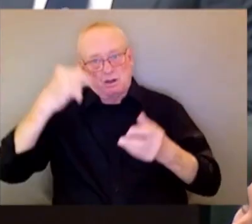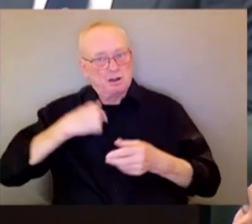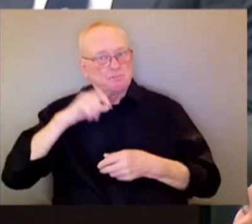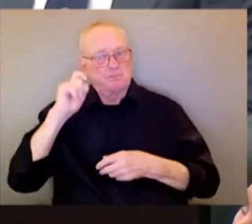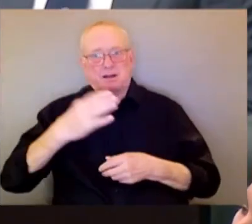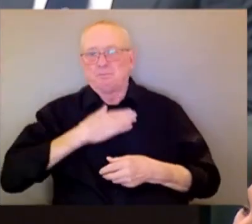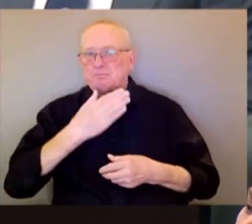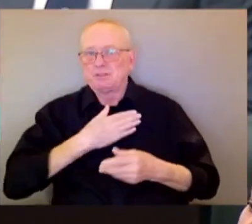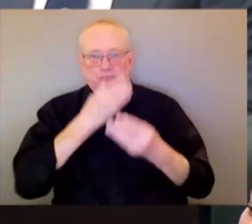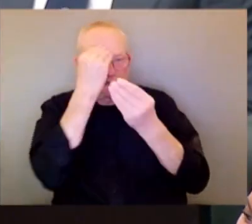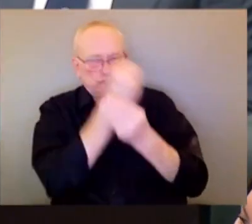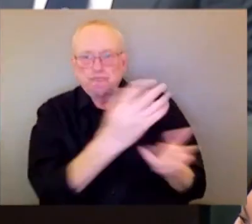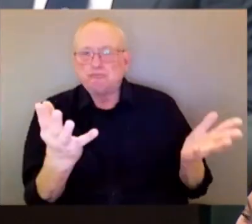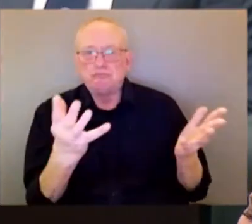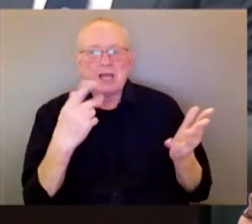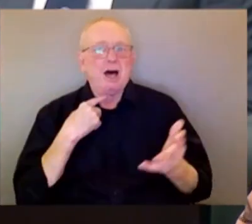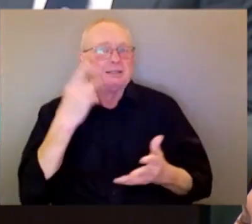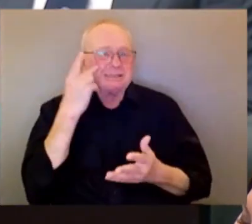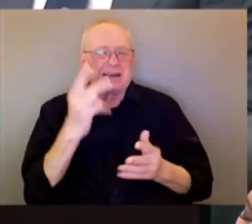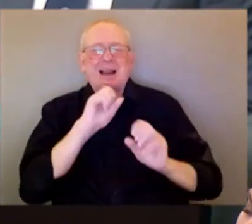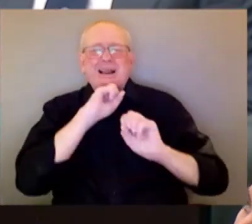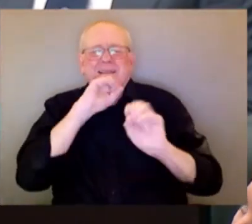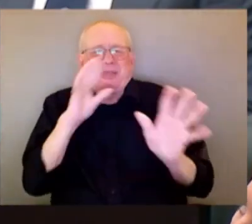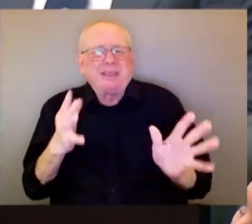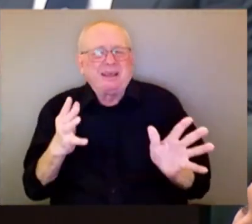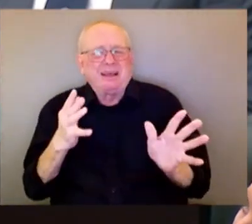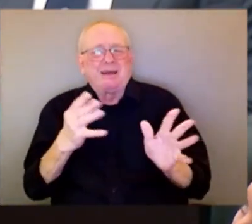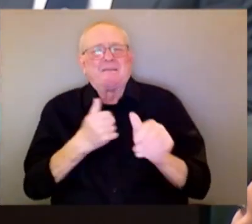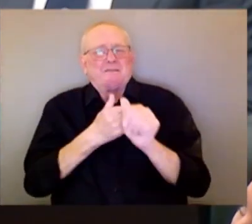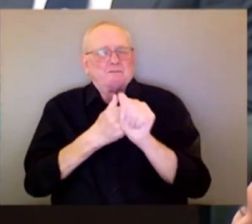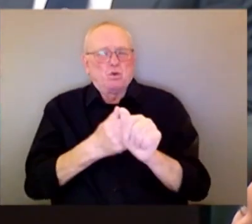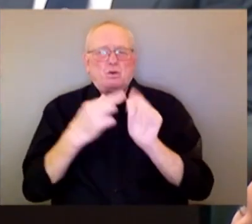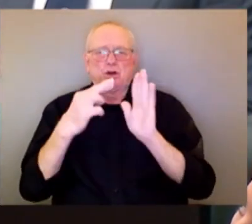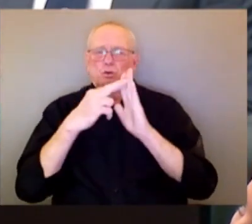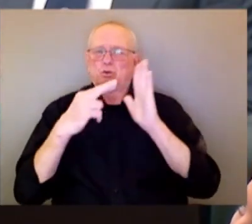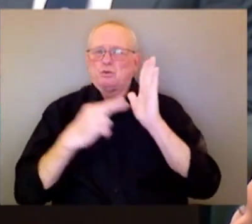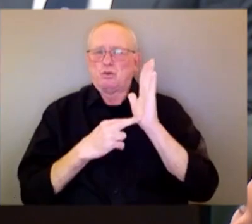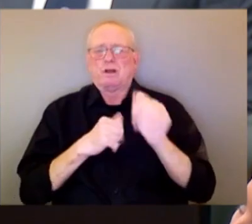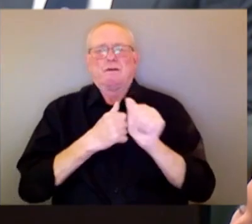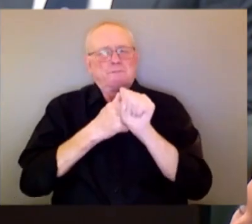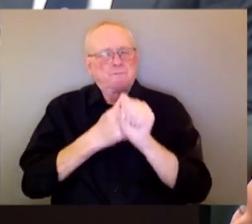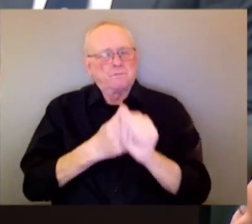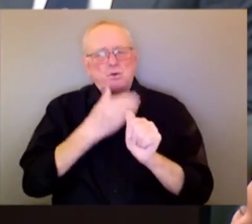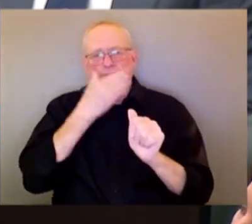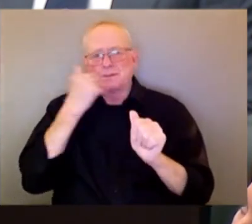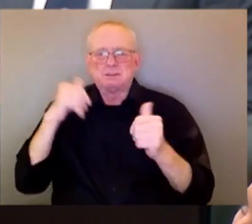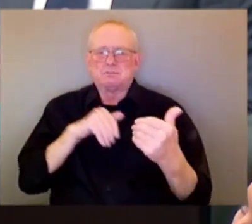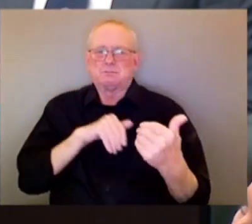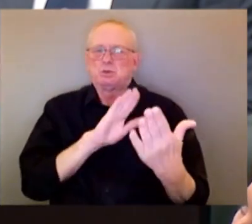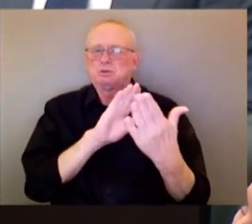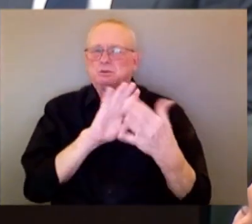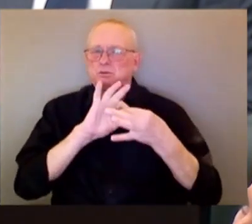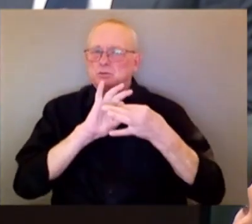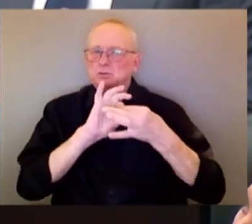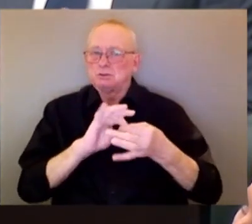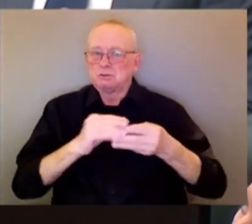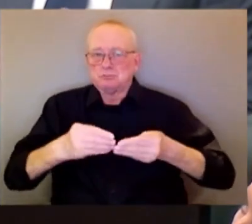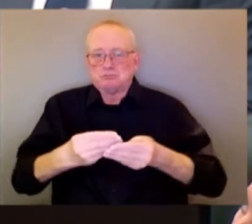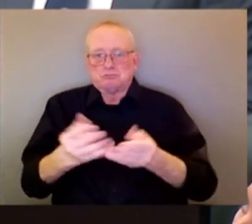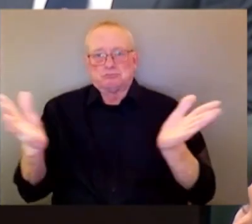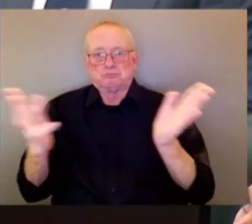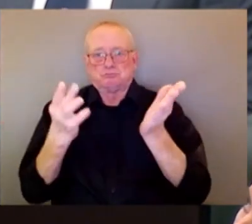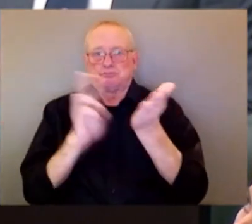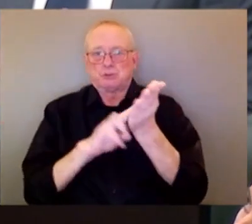followed every procedure I could. I followed every single best practice when it comes to procurement. I did not find any of the allegations the member's